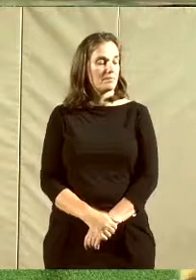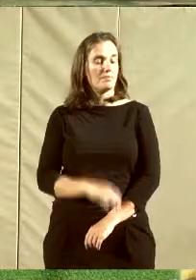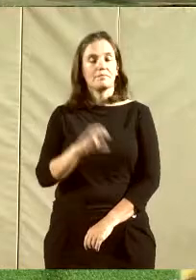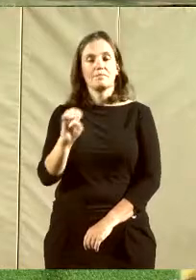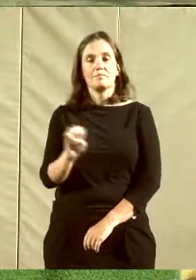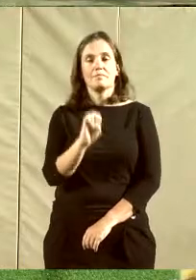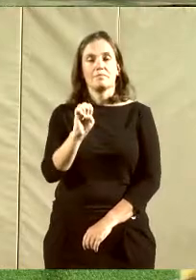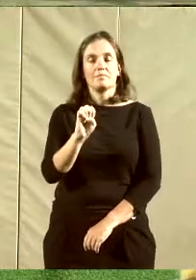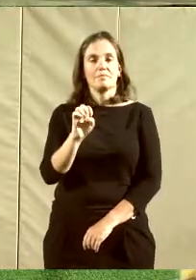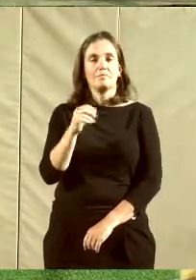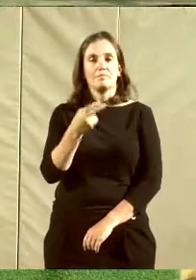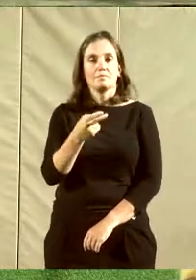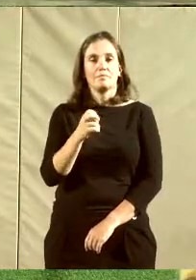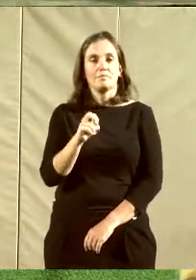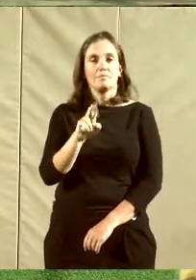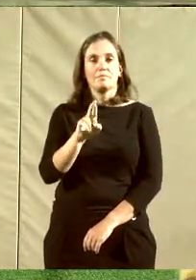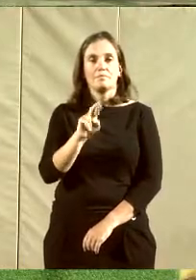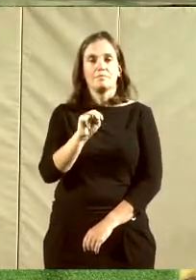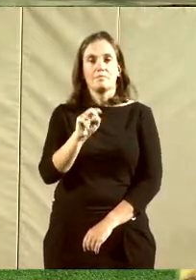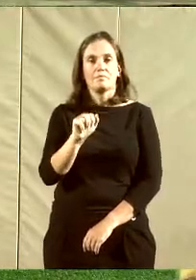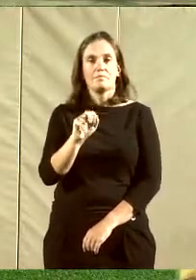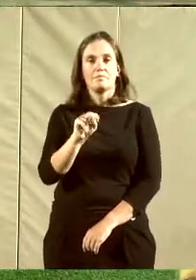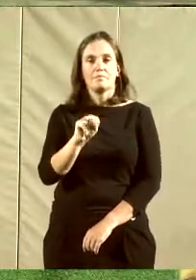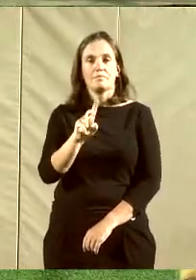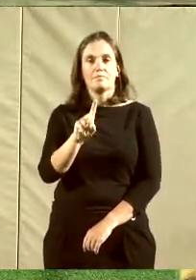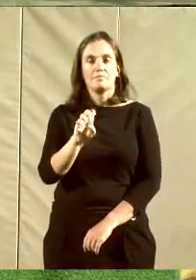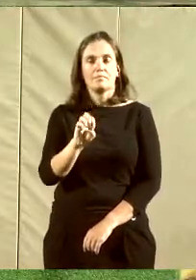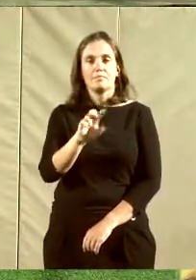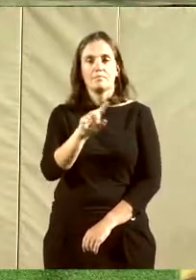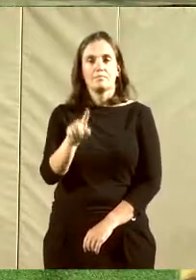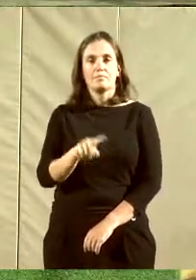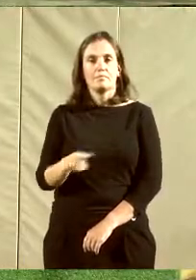Emily Victoria Hernandez.